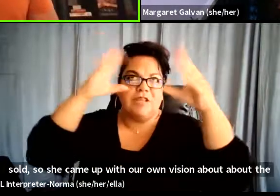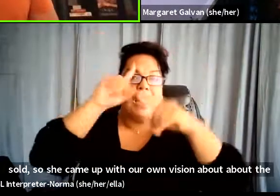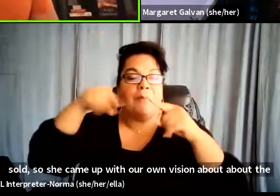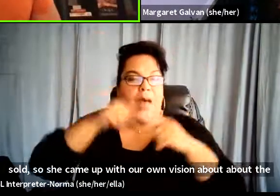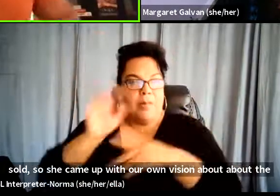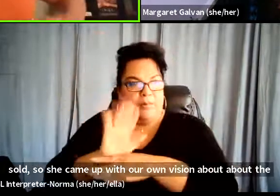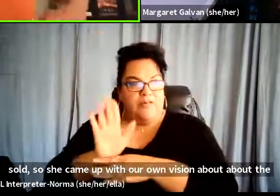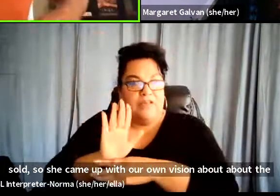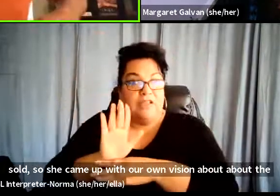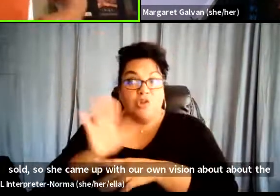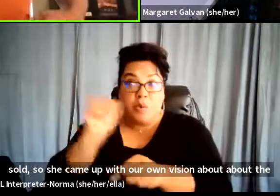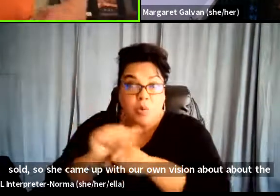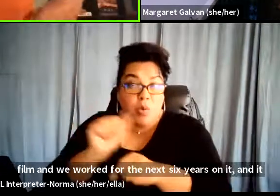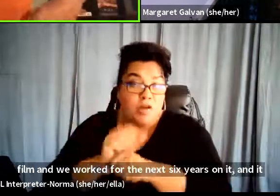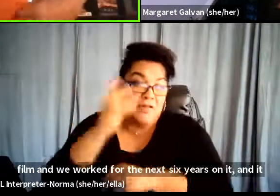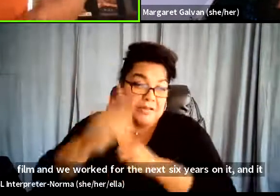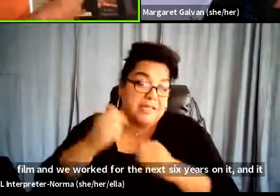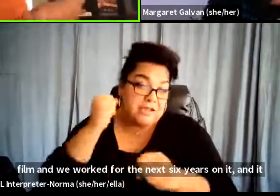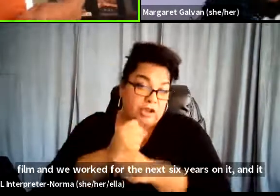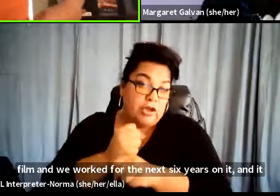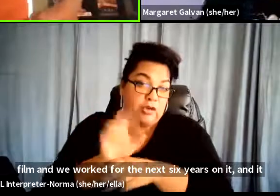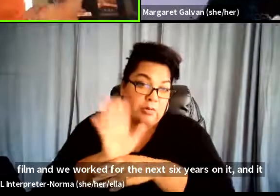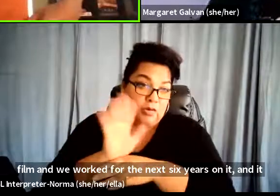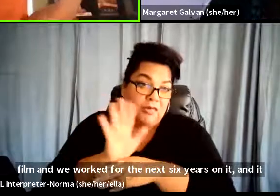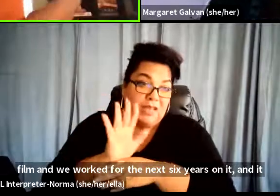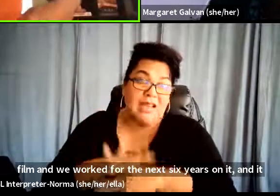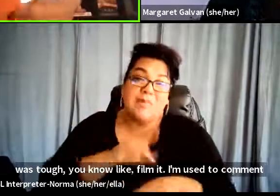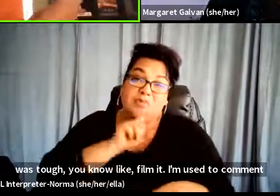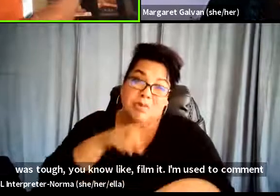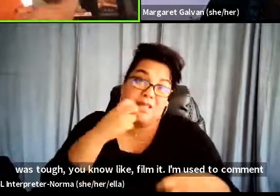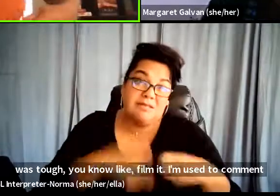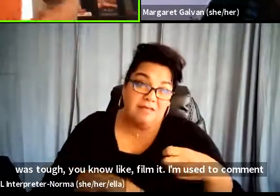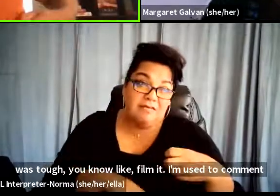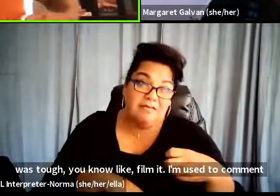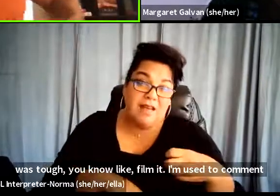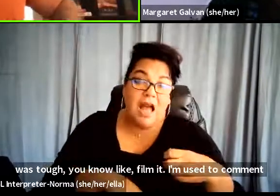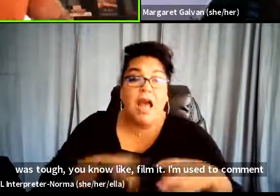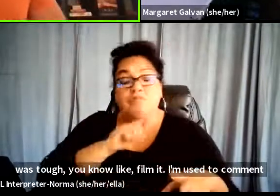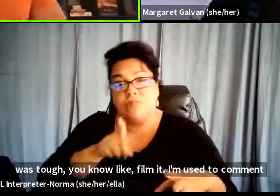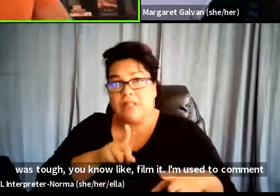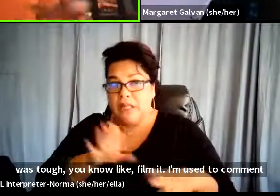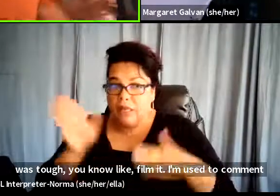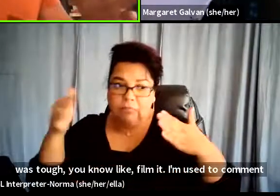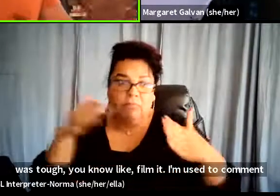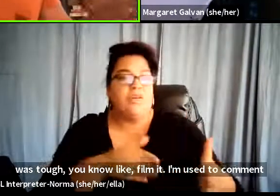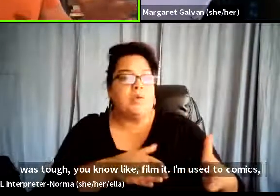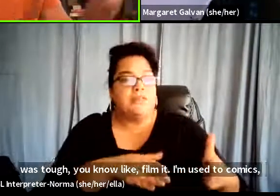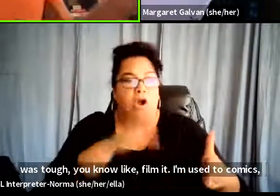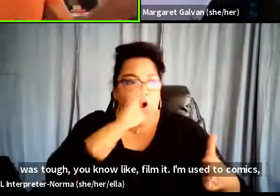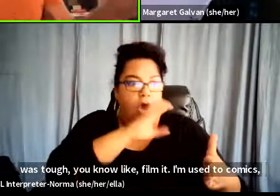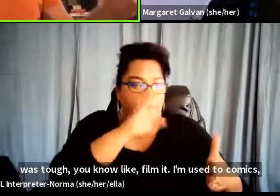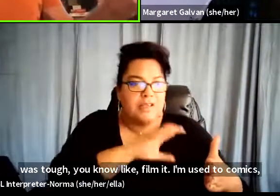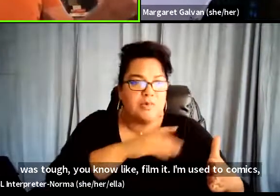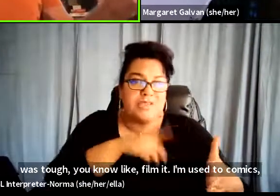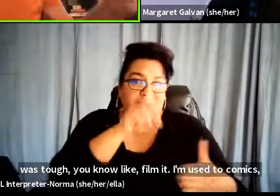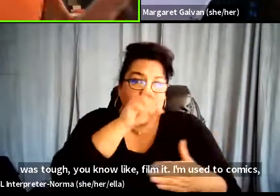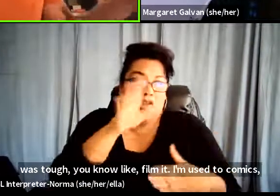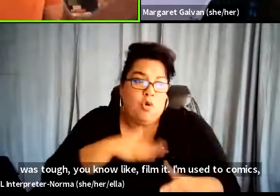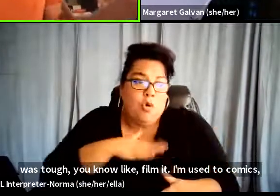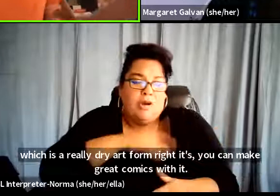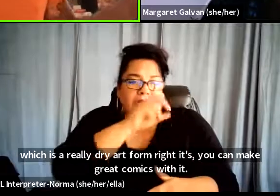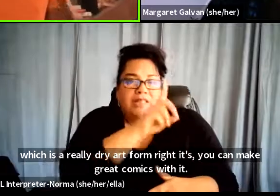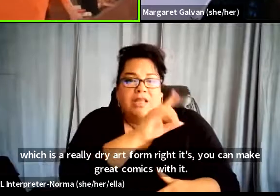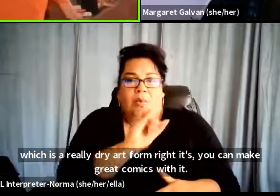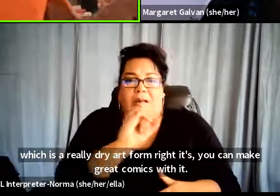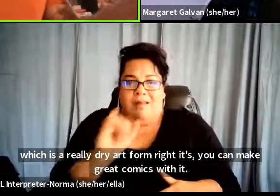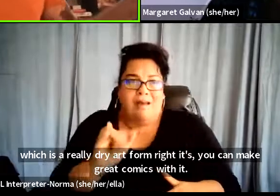Um, and it was tough, you know, like film, I'm used to comics, which is a really DIY art form, right? It's you, you can make great comics with a, if you